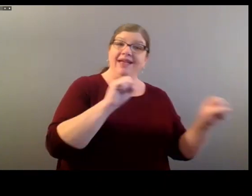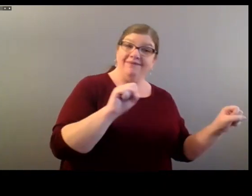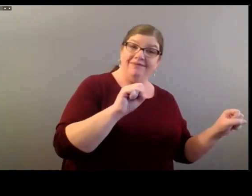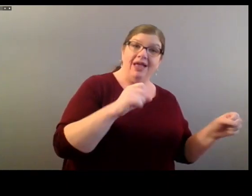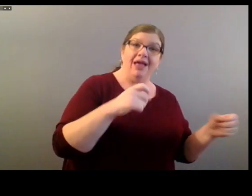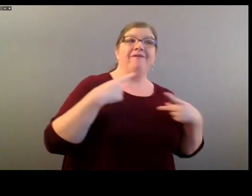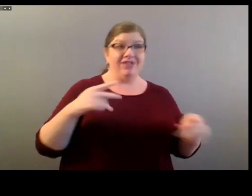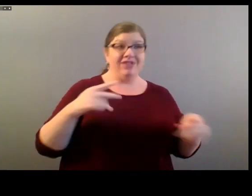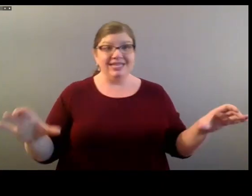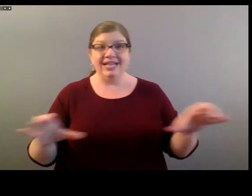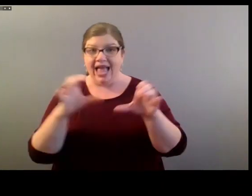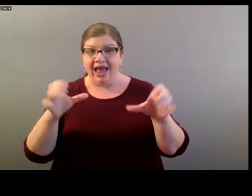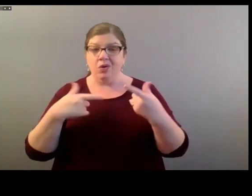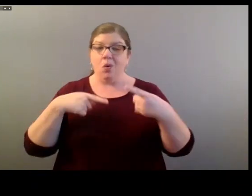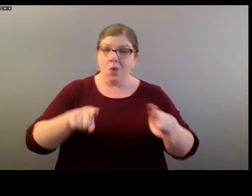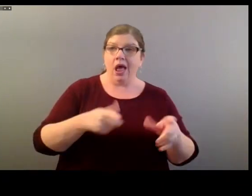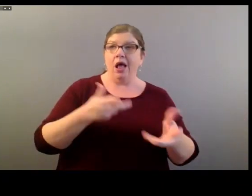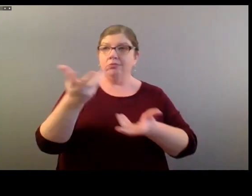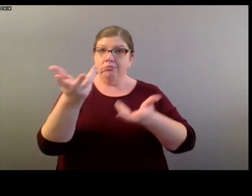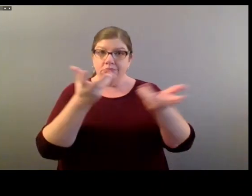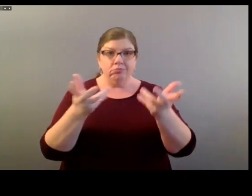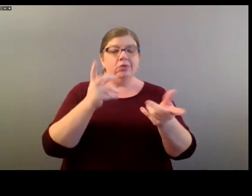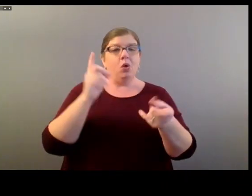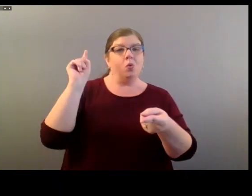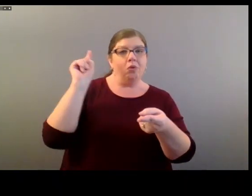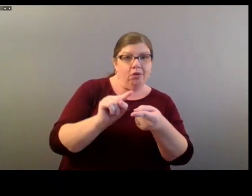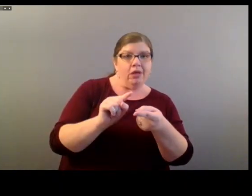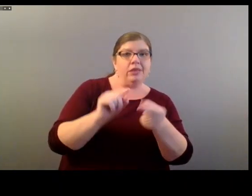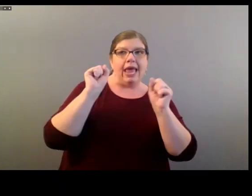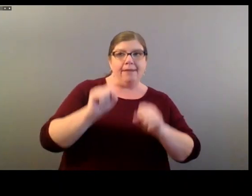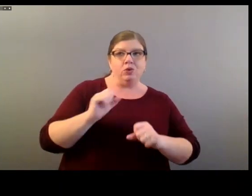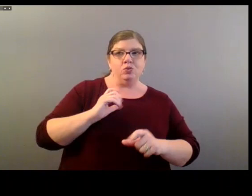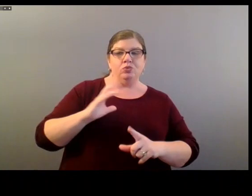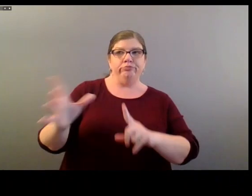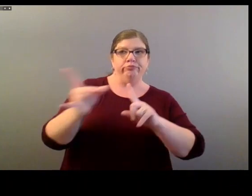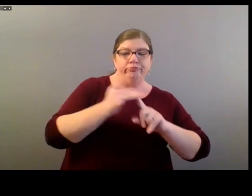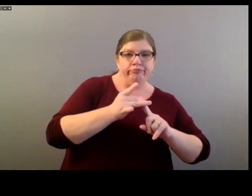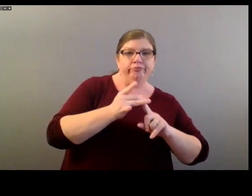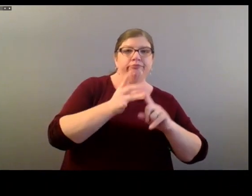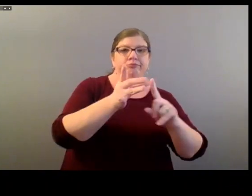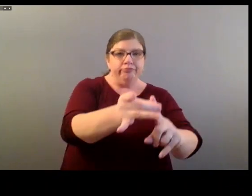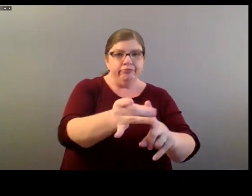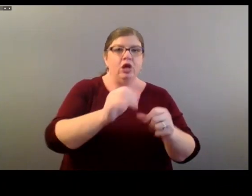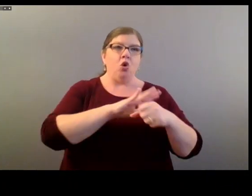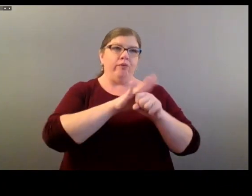and mitigating the risk of transmission of COVID-19 through these activities.